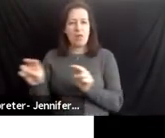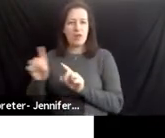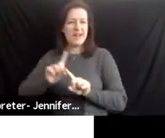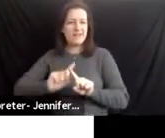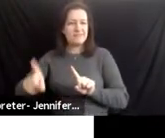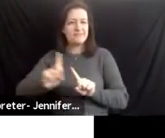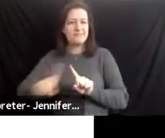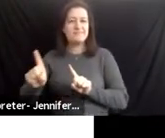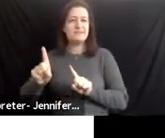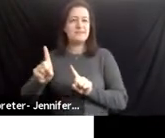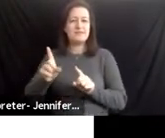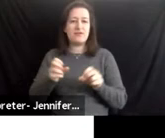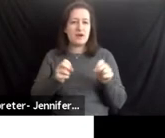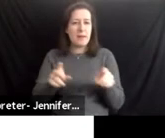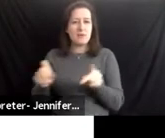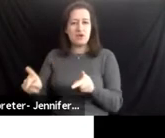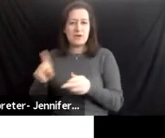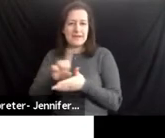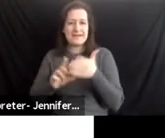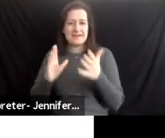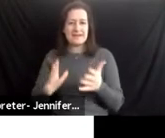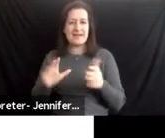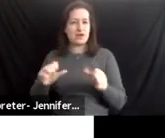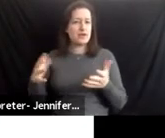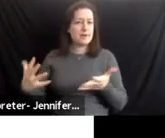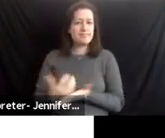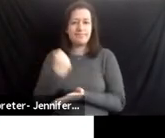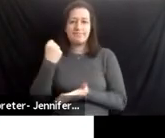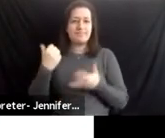today. And I'm going to start here with communication.